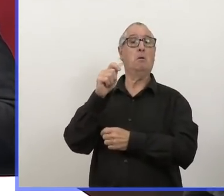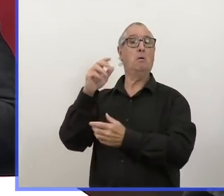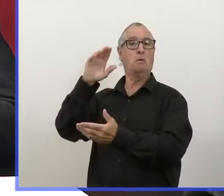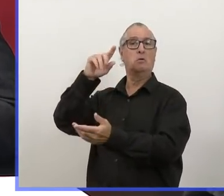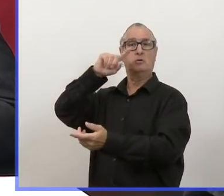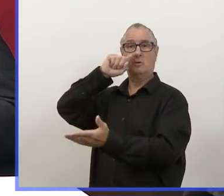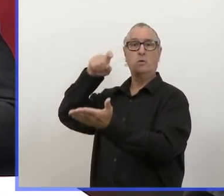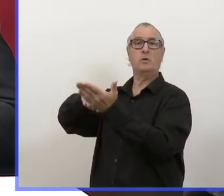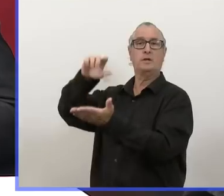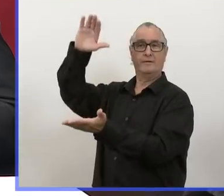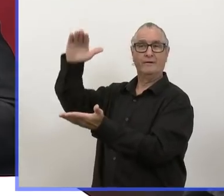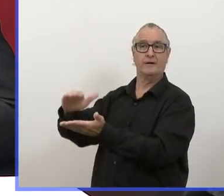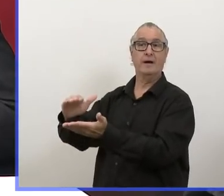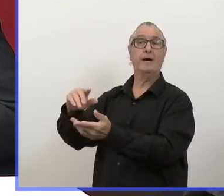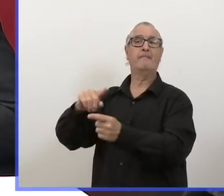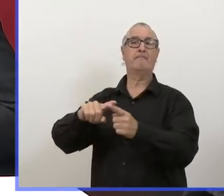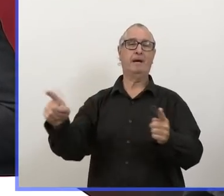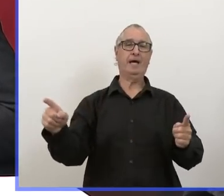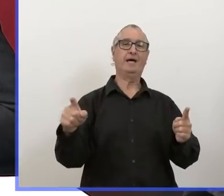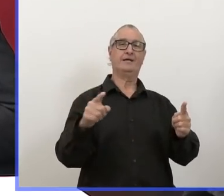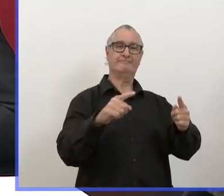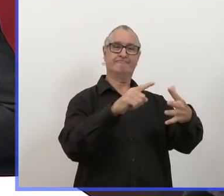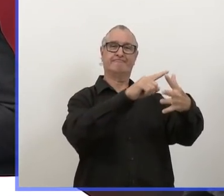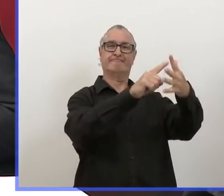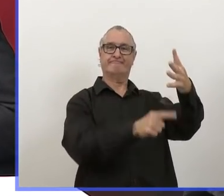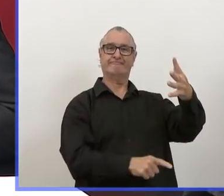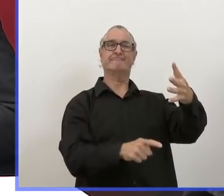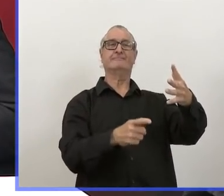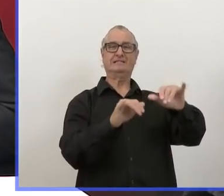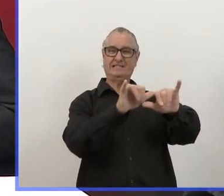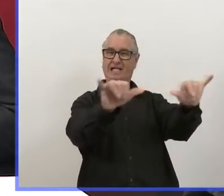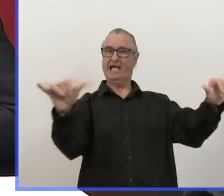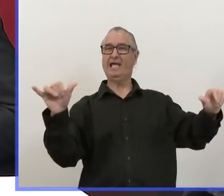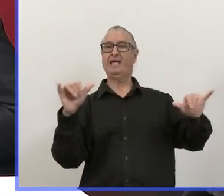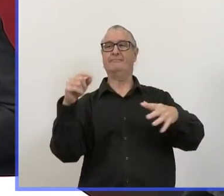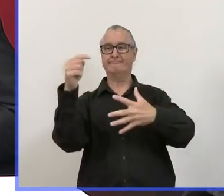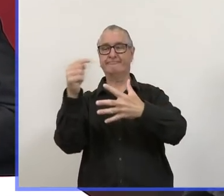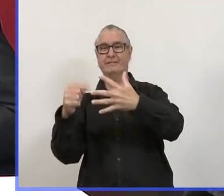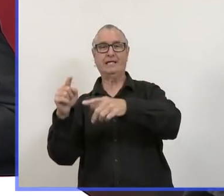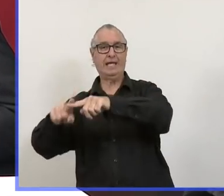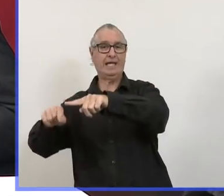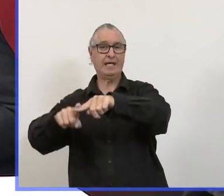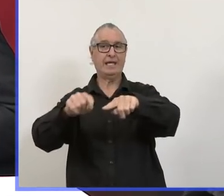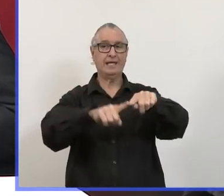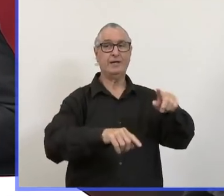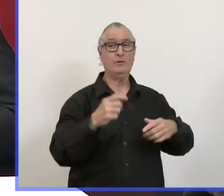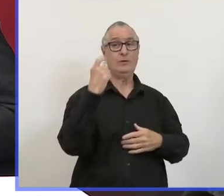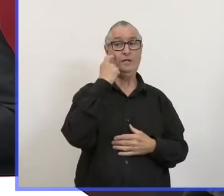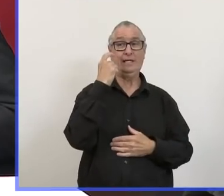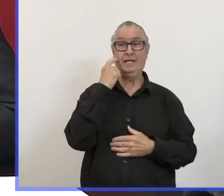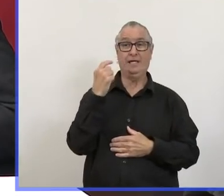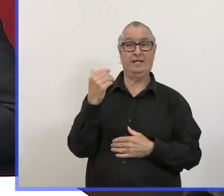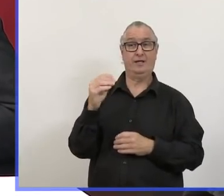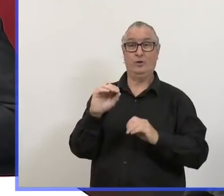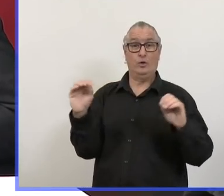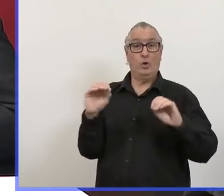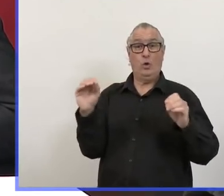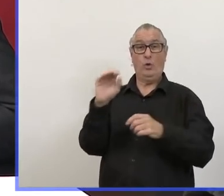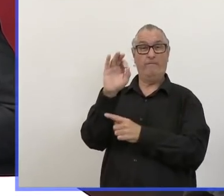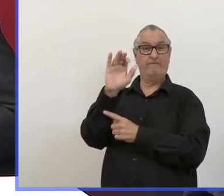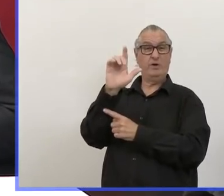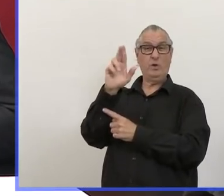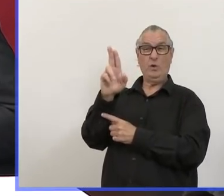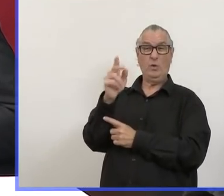COVID, prevent other respiratory illnesses. So we really had no influenza season. We really had no RSV